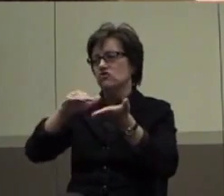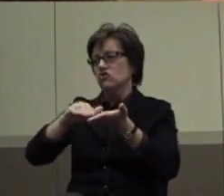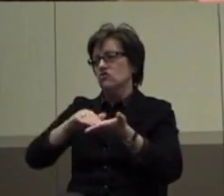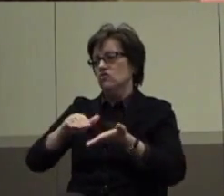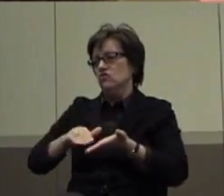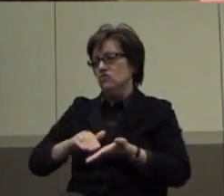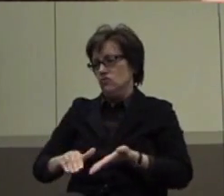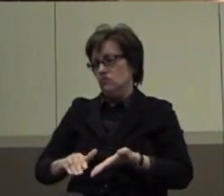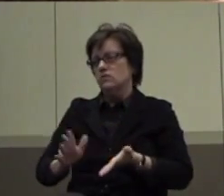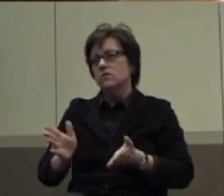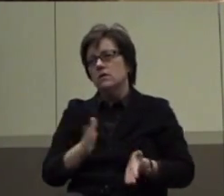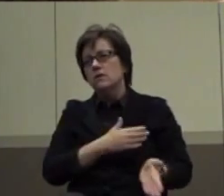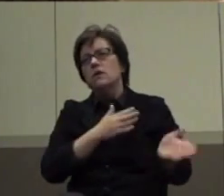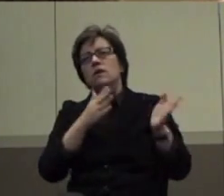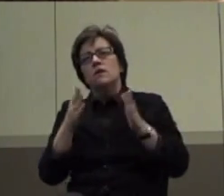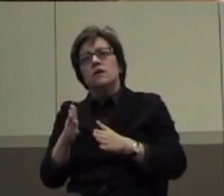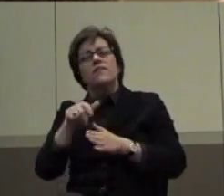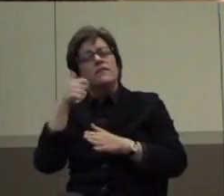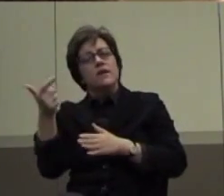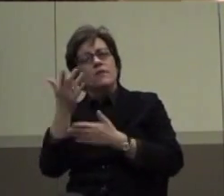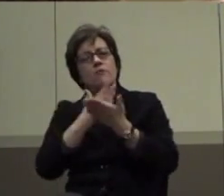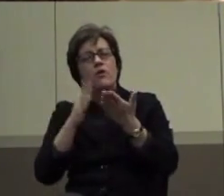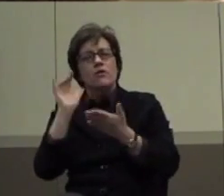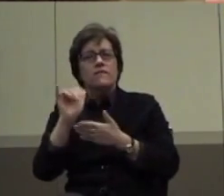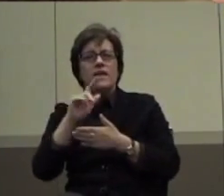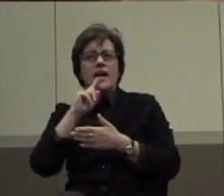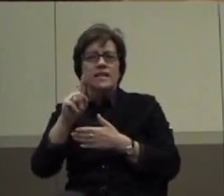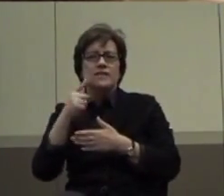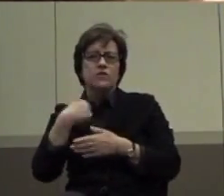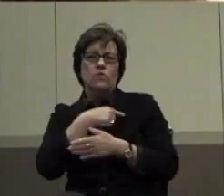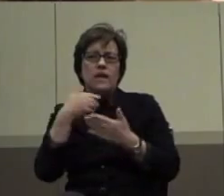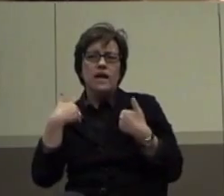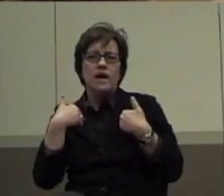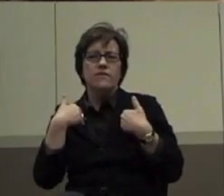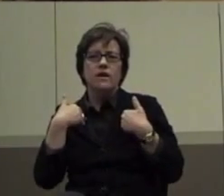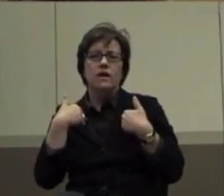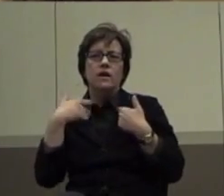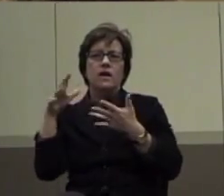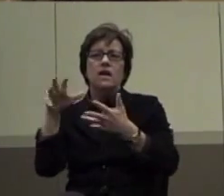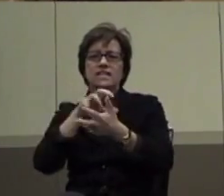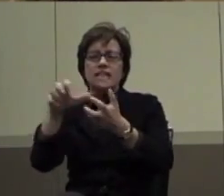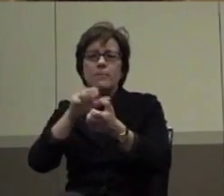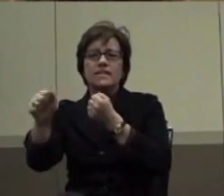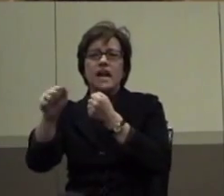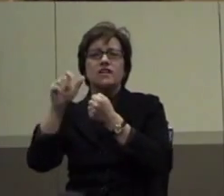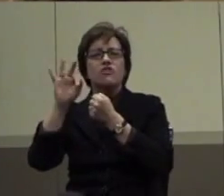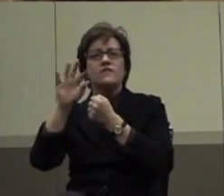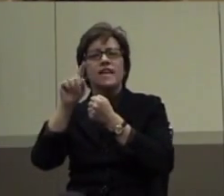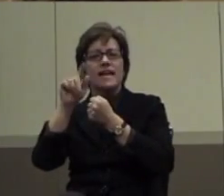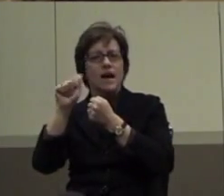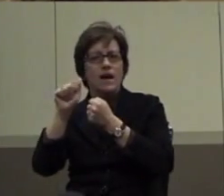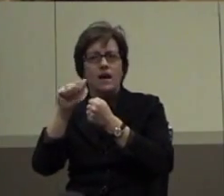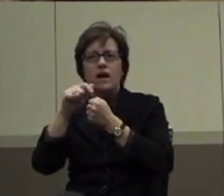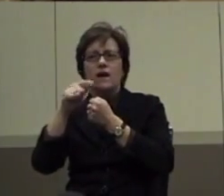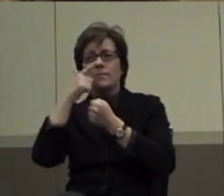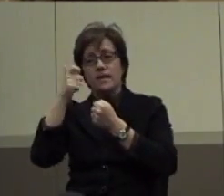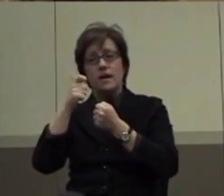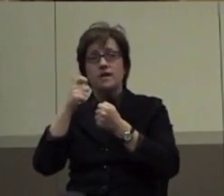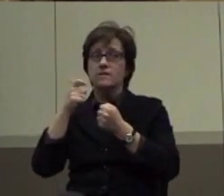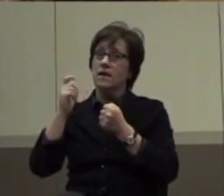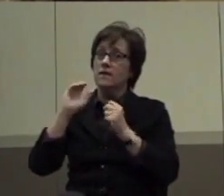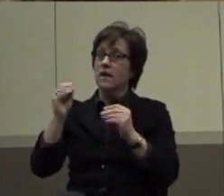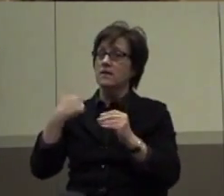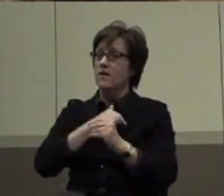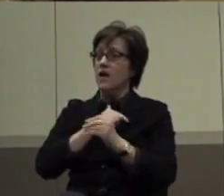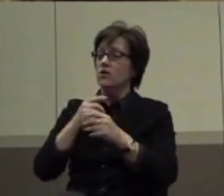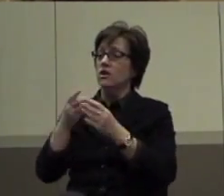then the other piece of that is we have sabotaging of data because none of our solutions are going to work.